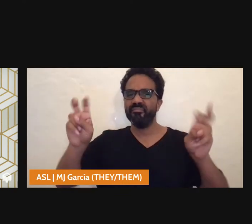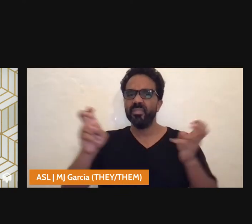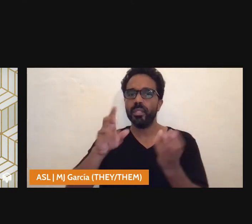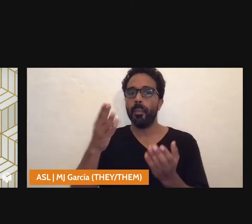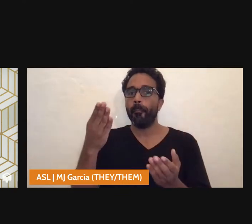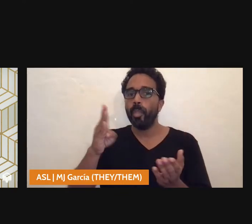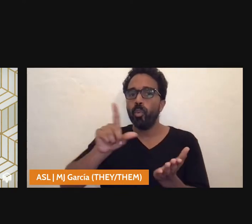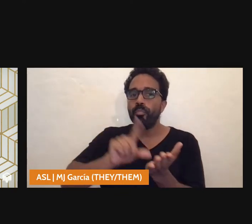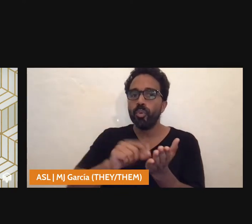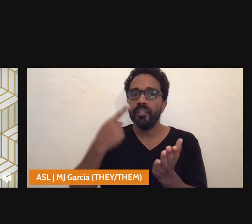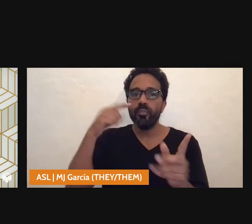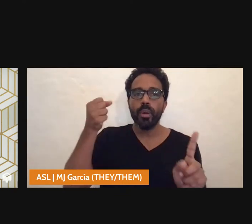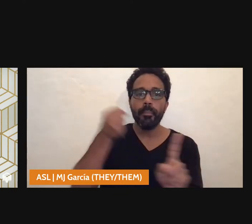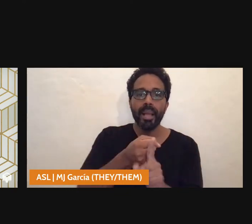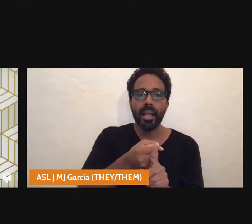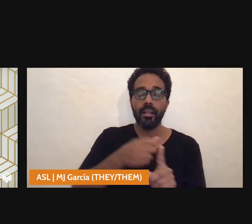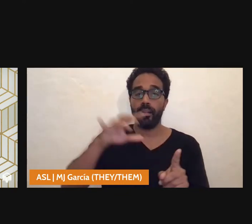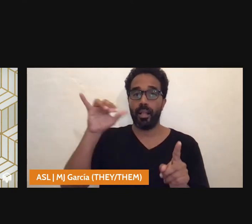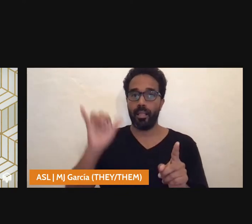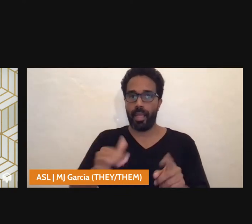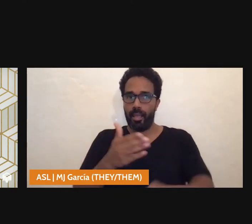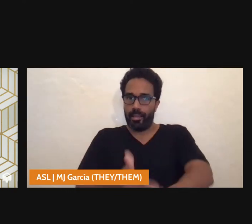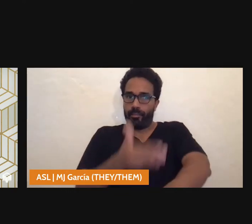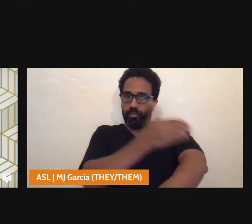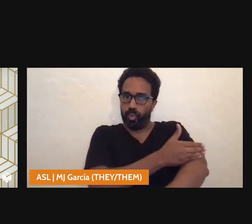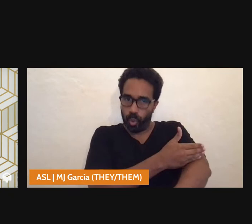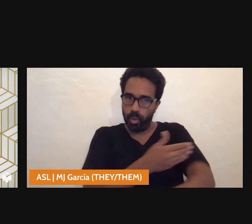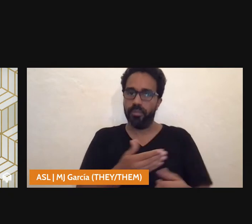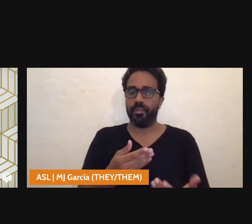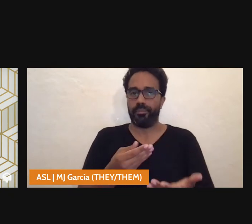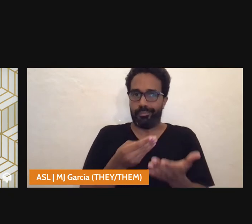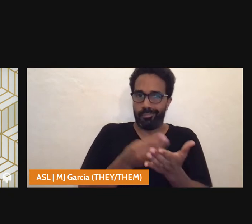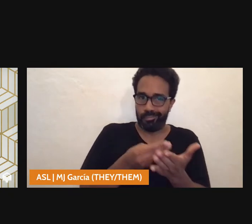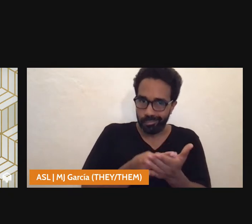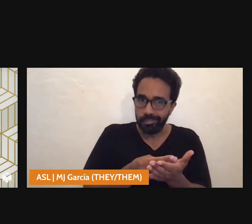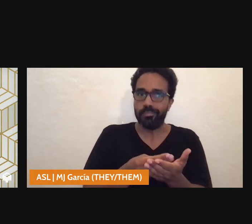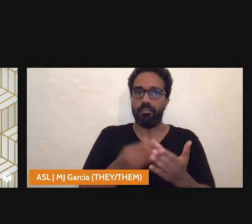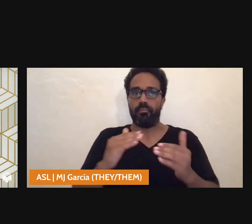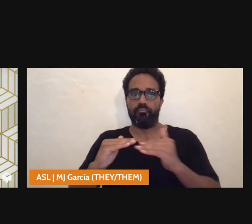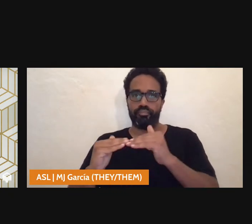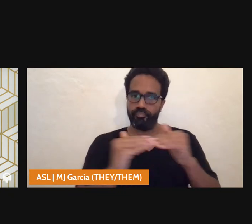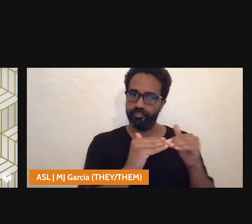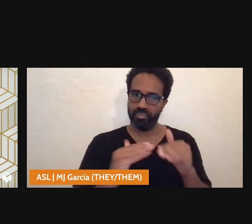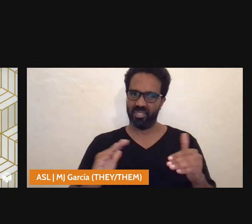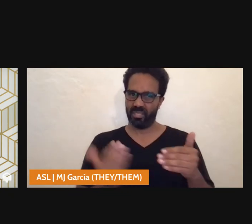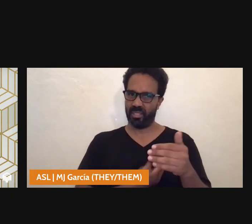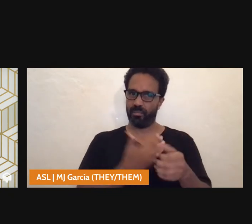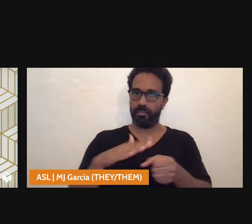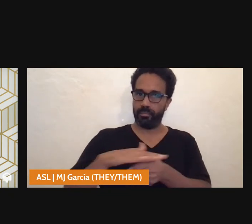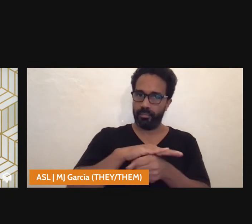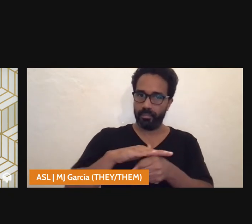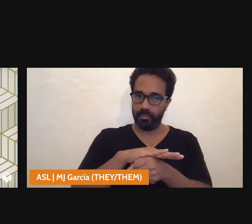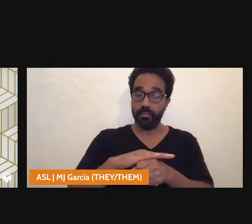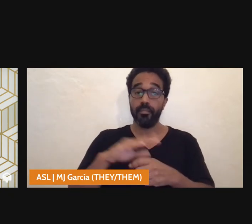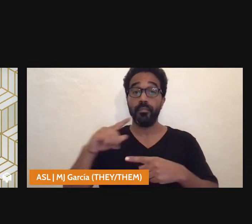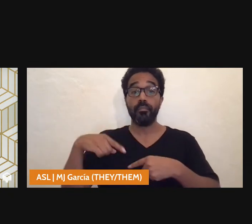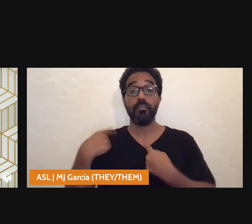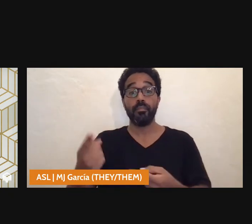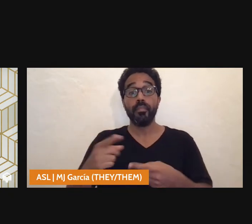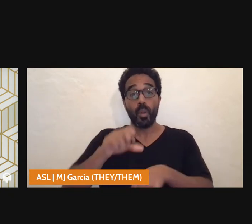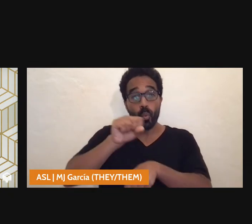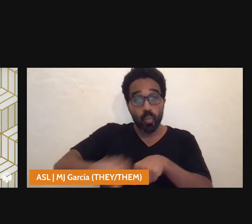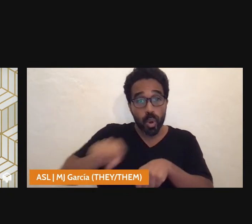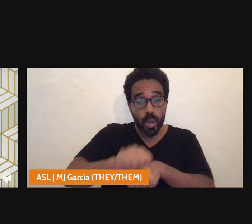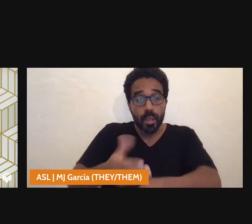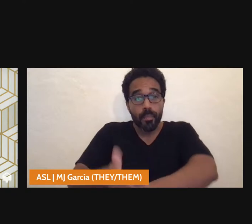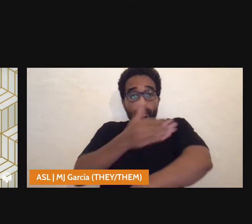economic equity in our region. Racial justice work with community has been at the core of Alicia's work throughout her career.